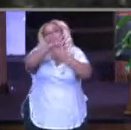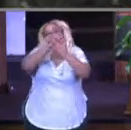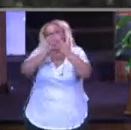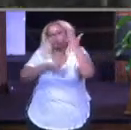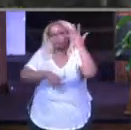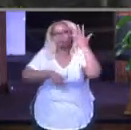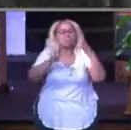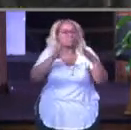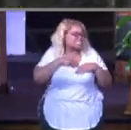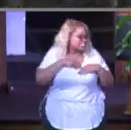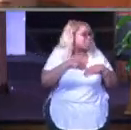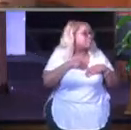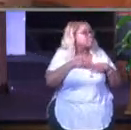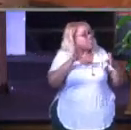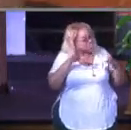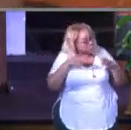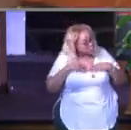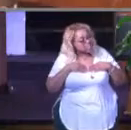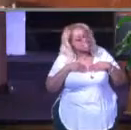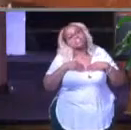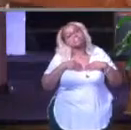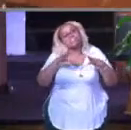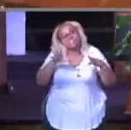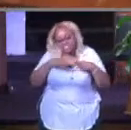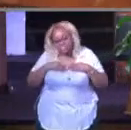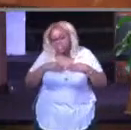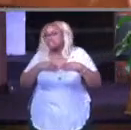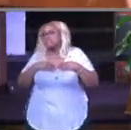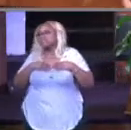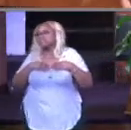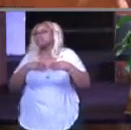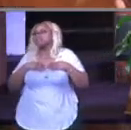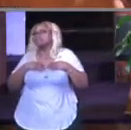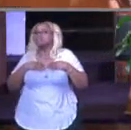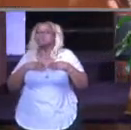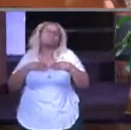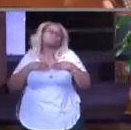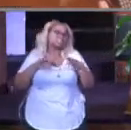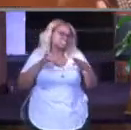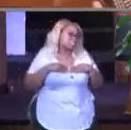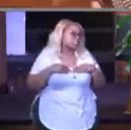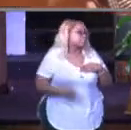Receive. Receive. Receive. Receive.